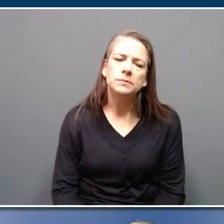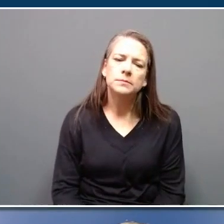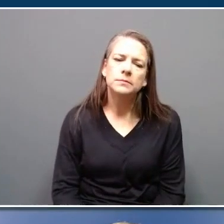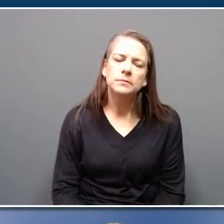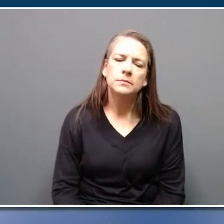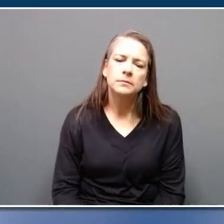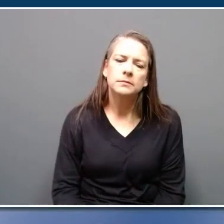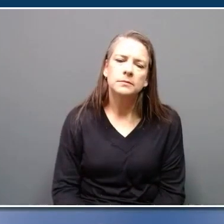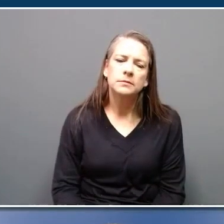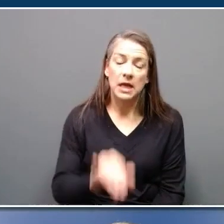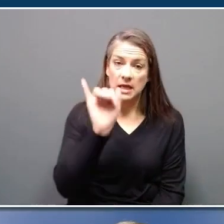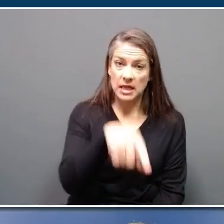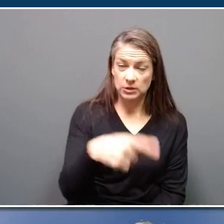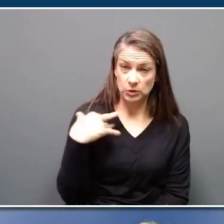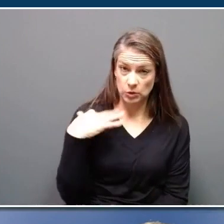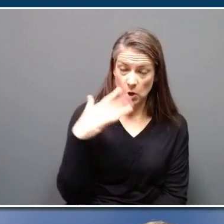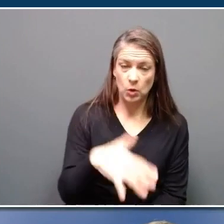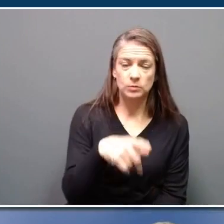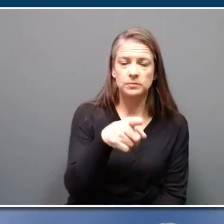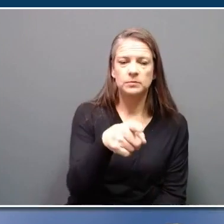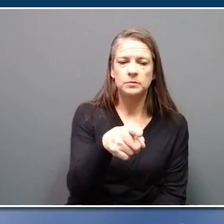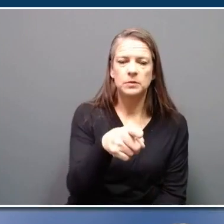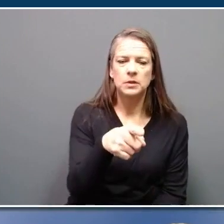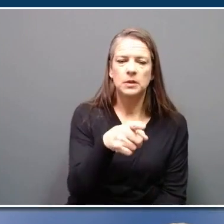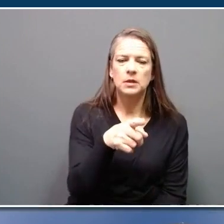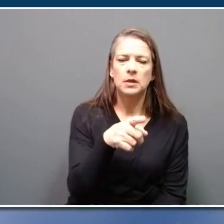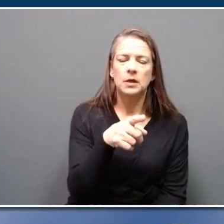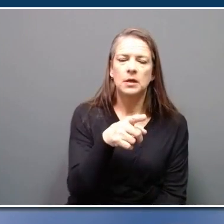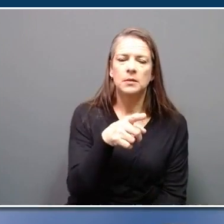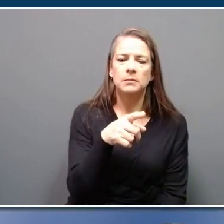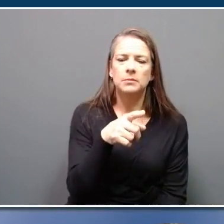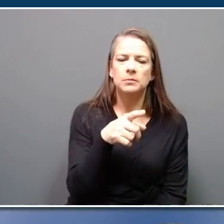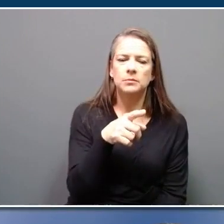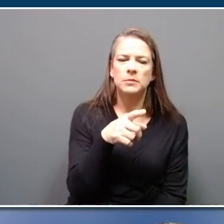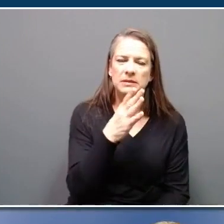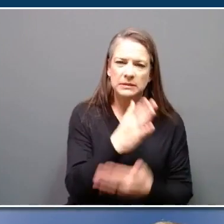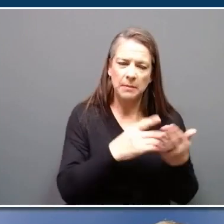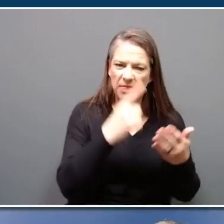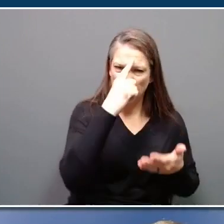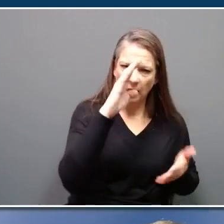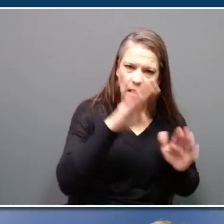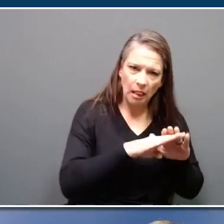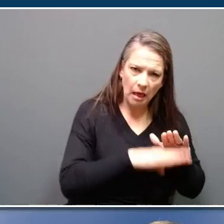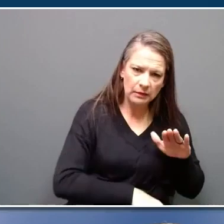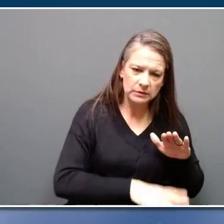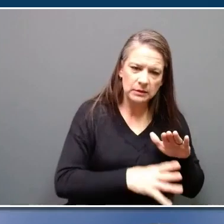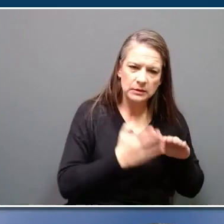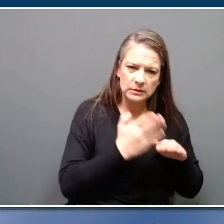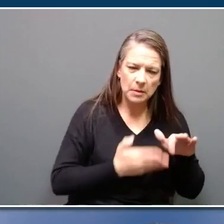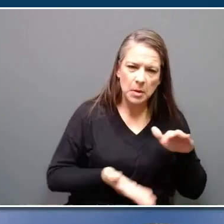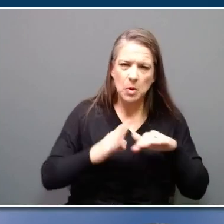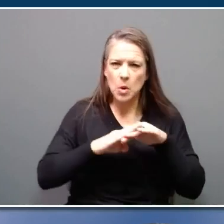This is what I would call the moderate projection. There's ones where we think we'll get less. There's one where you can add about an inch to everywhere